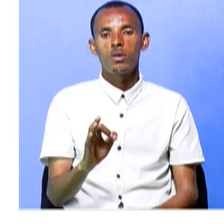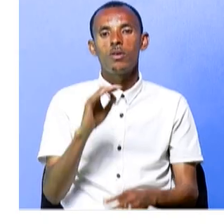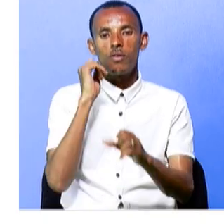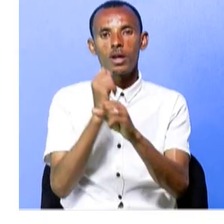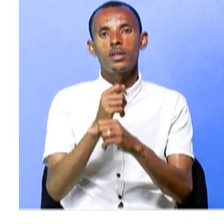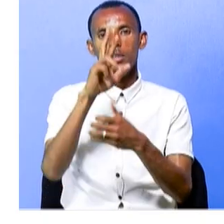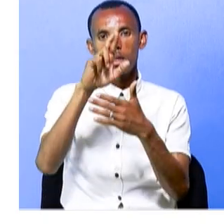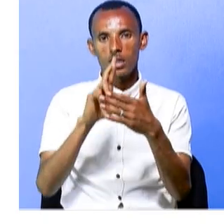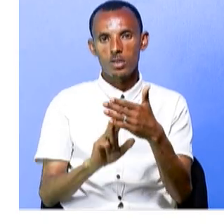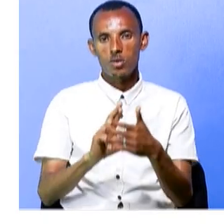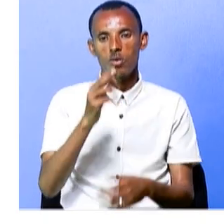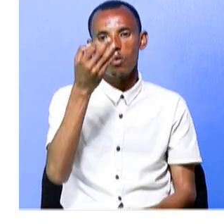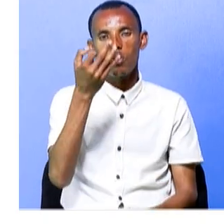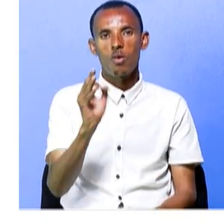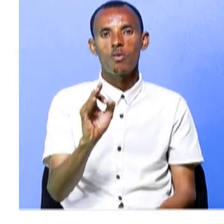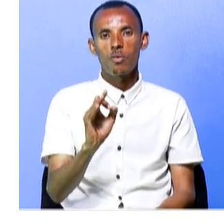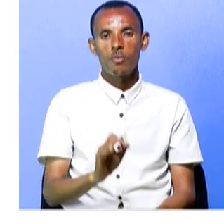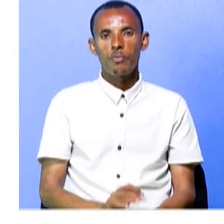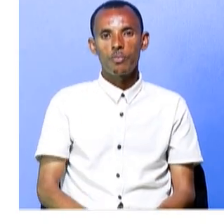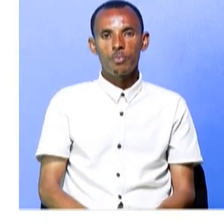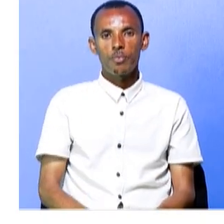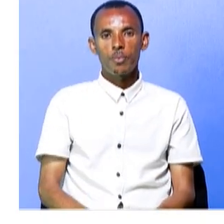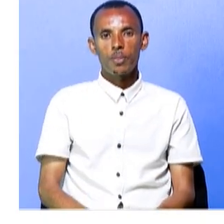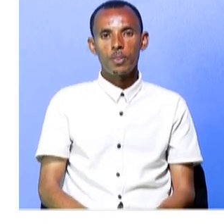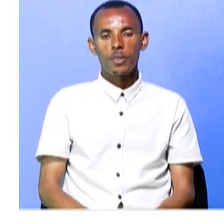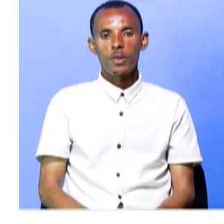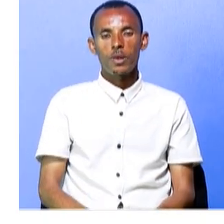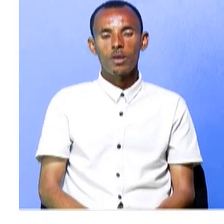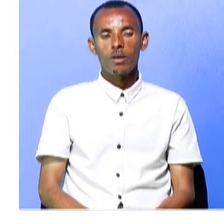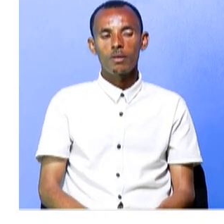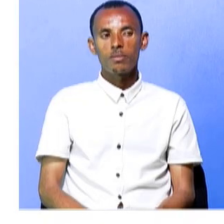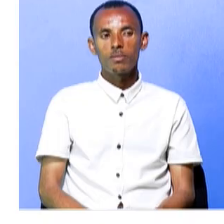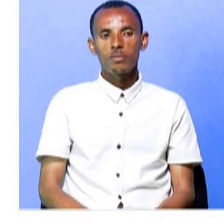find the ratio of